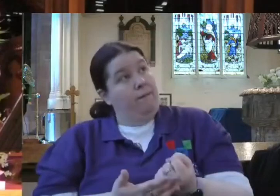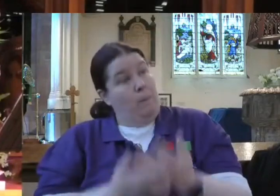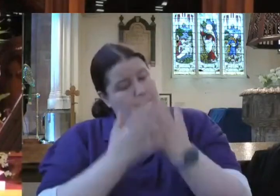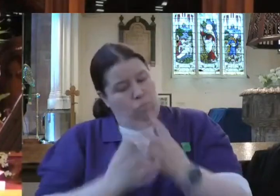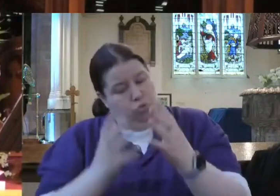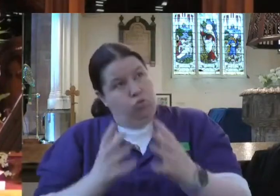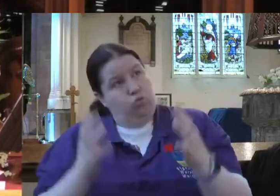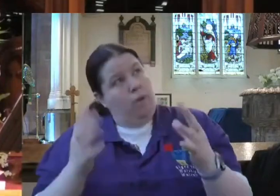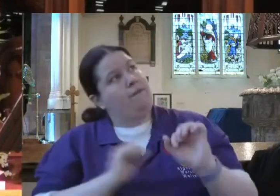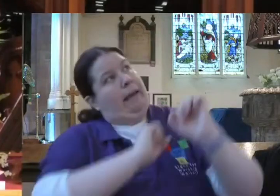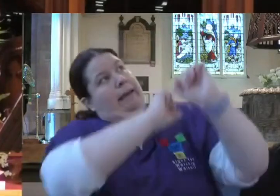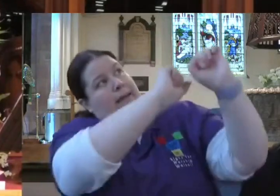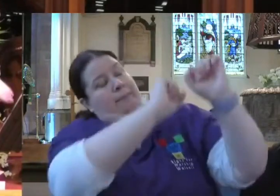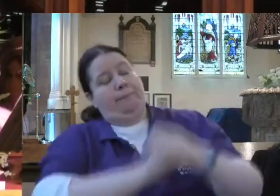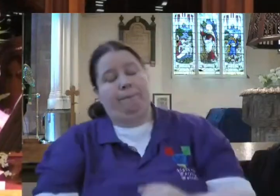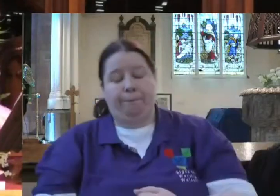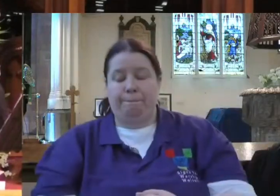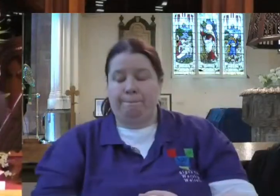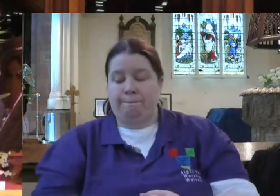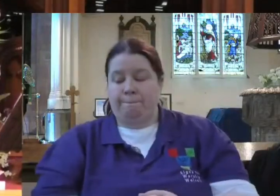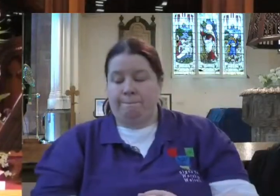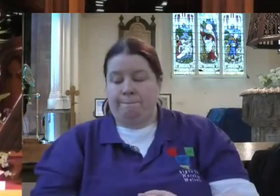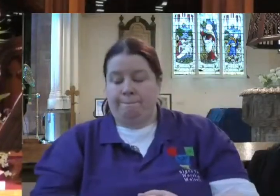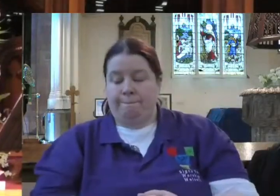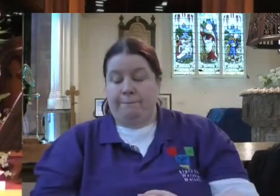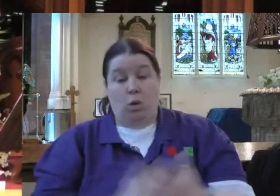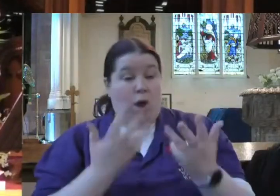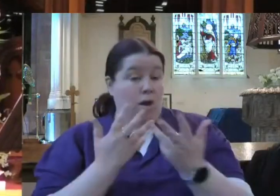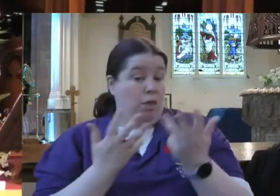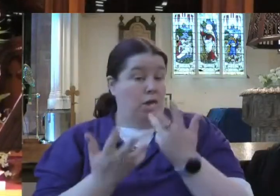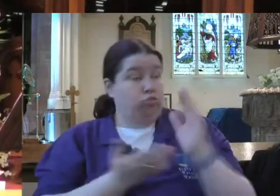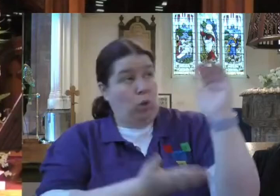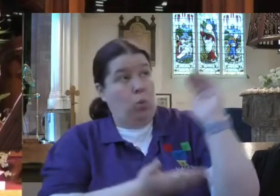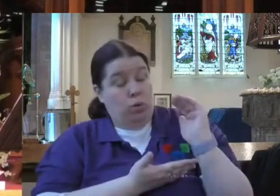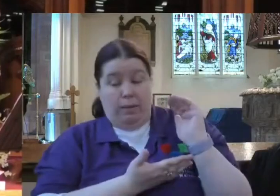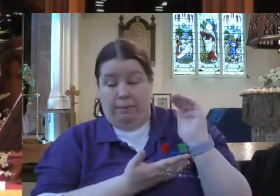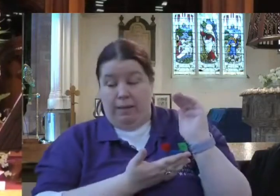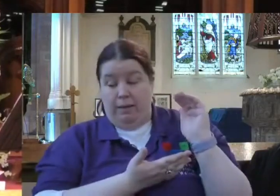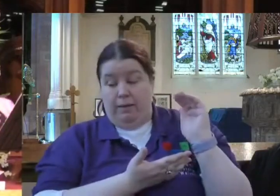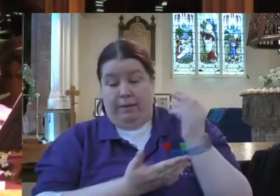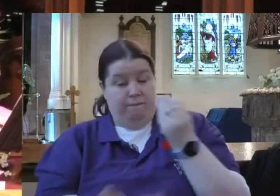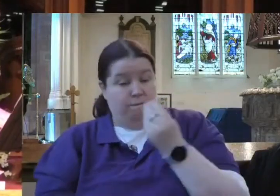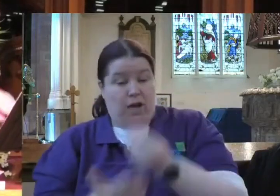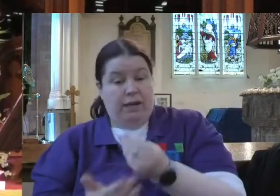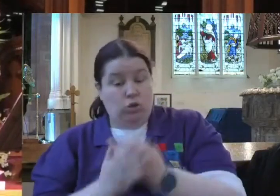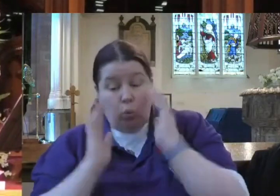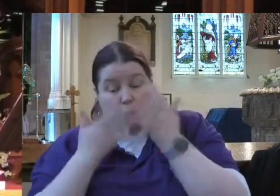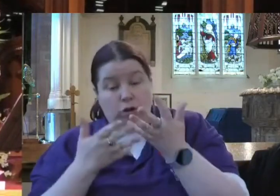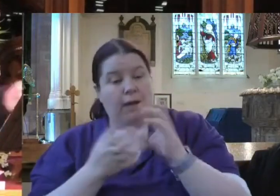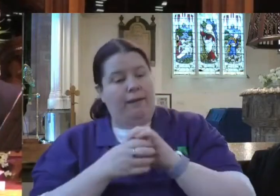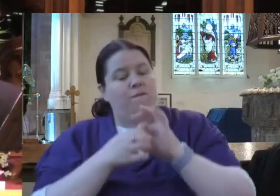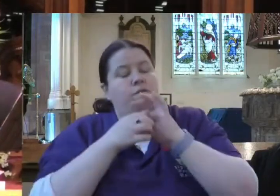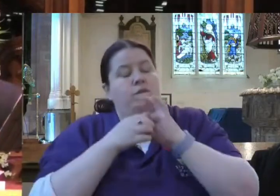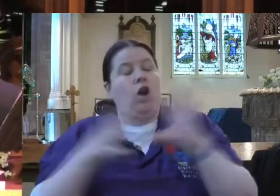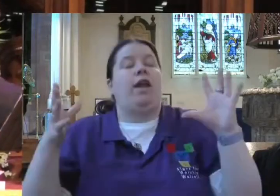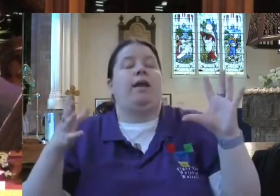it for his purposes. Another reward that we might get is being freed from financial worry.